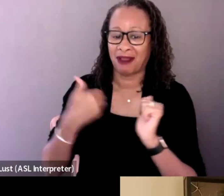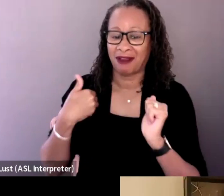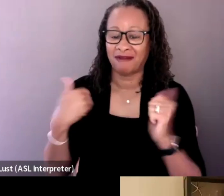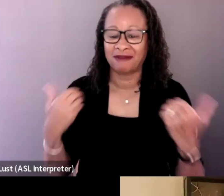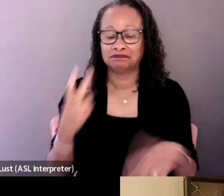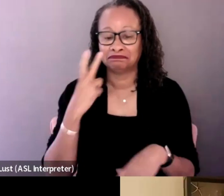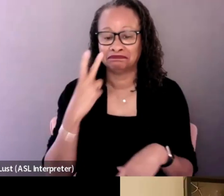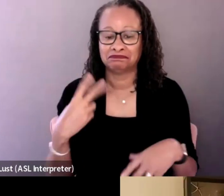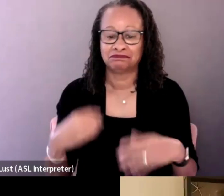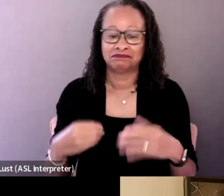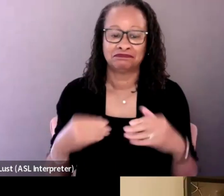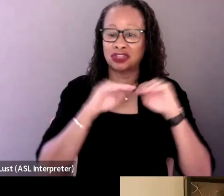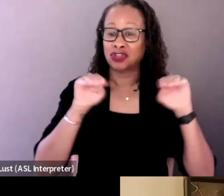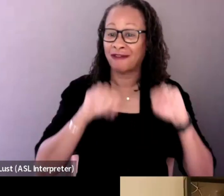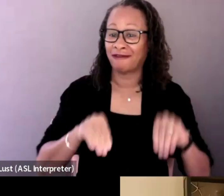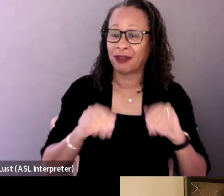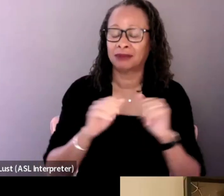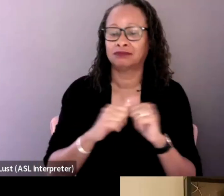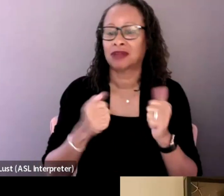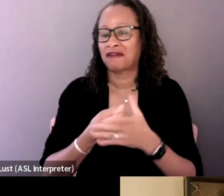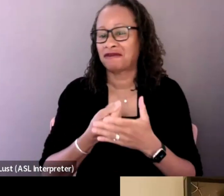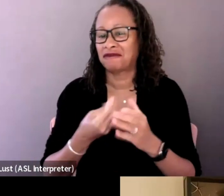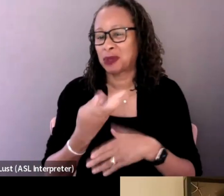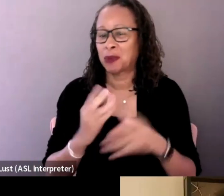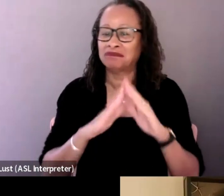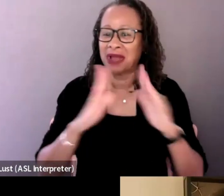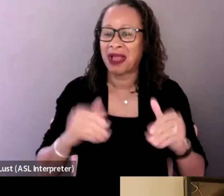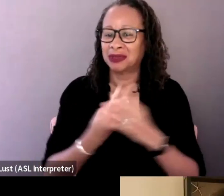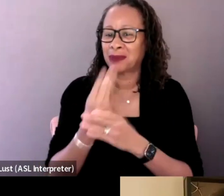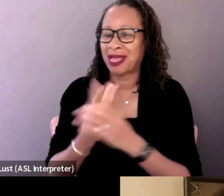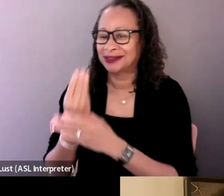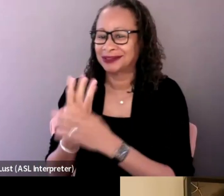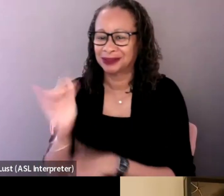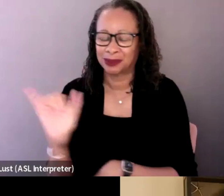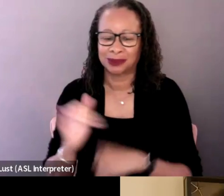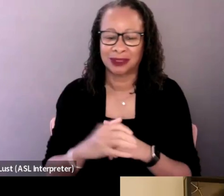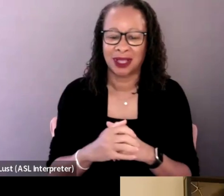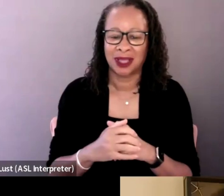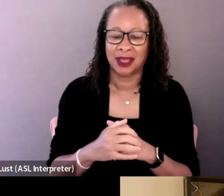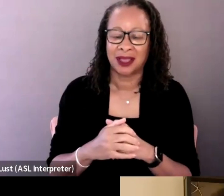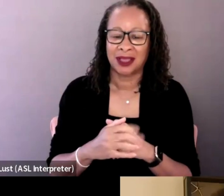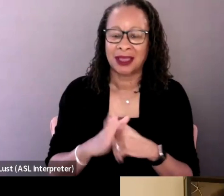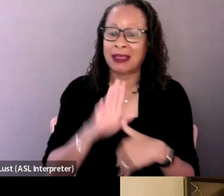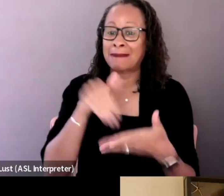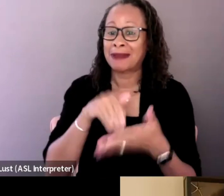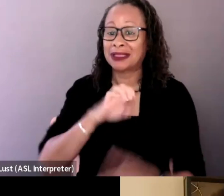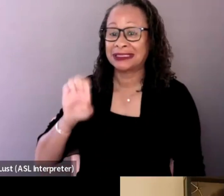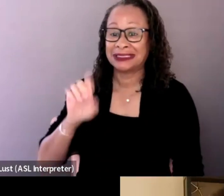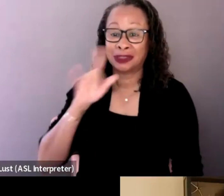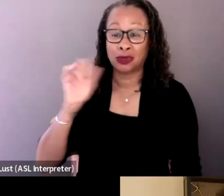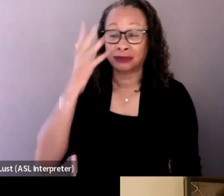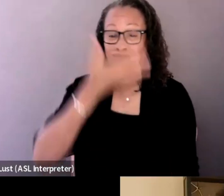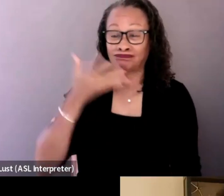is a shelf and a couple of house plants. And I am Middle Eastern looking